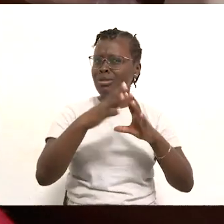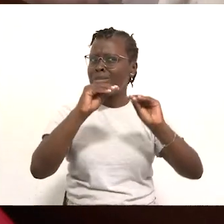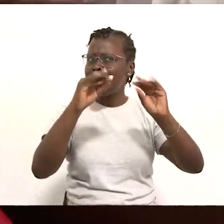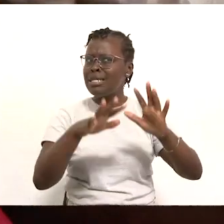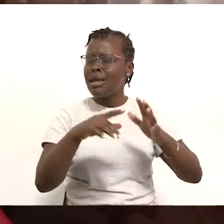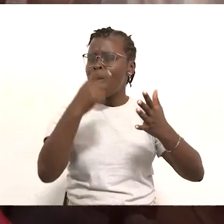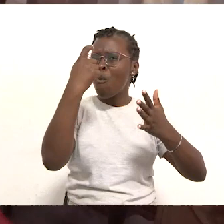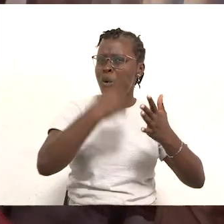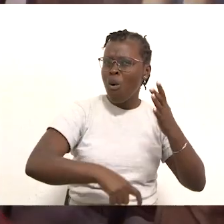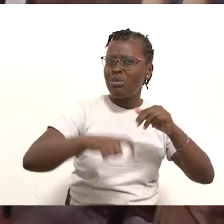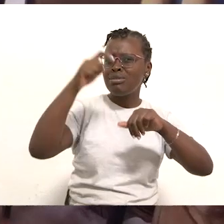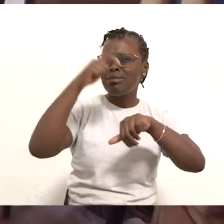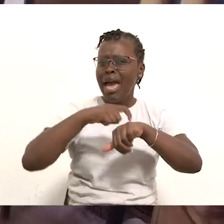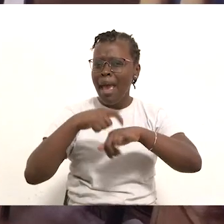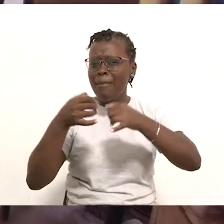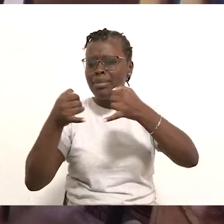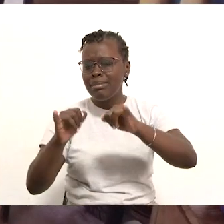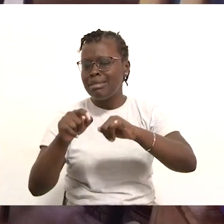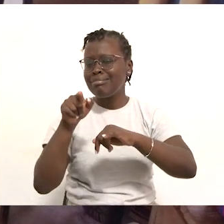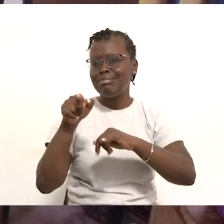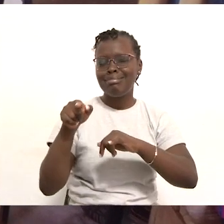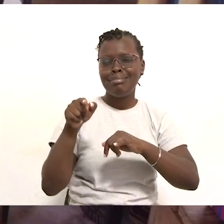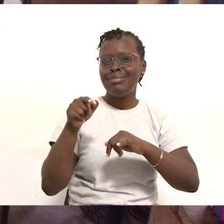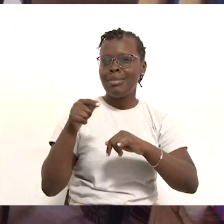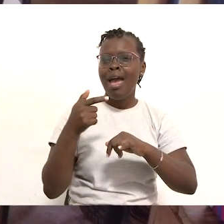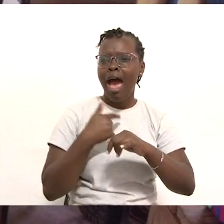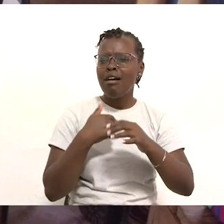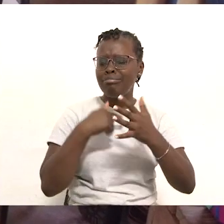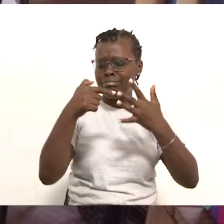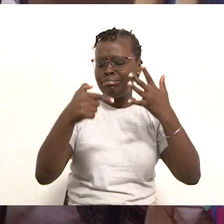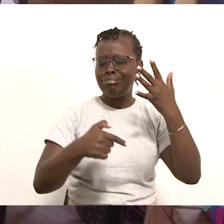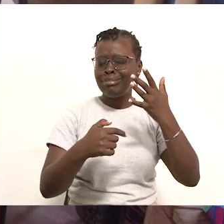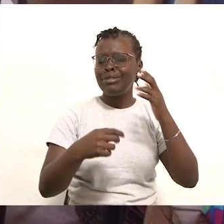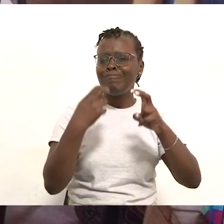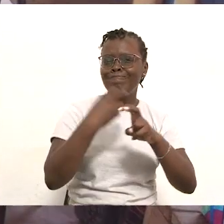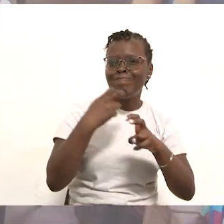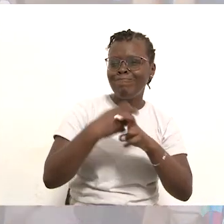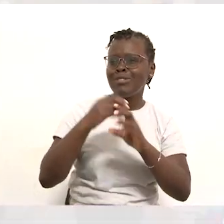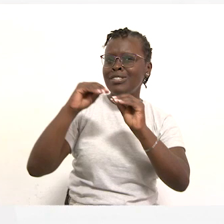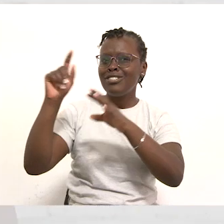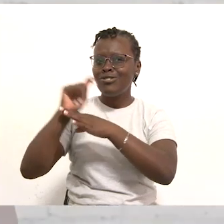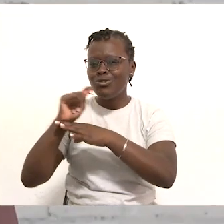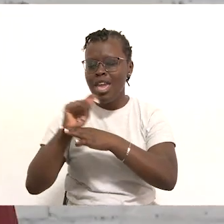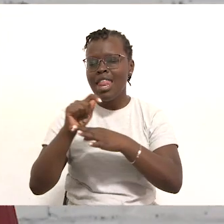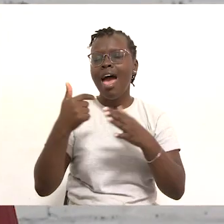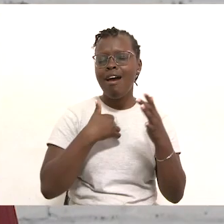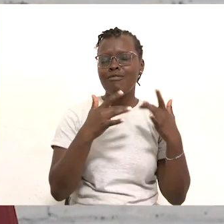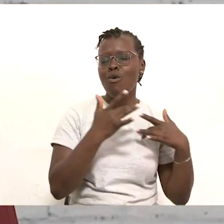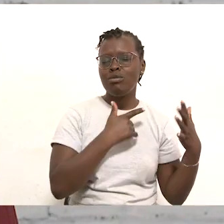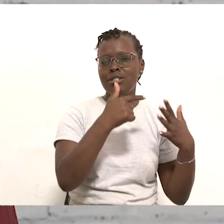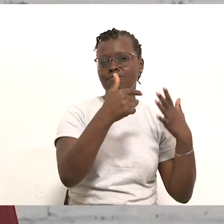cost and time required to implement the new curriculum, as well as the complexities of teacher training and assignments being among the